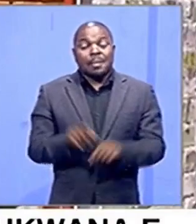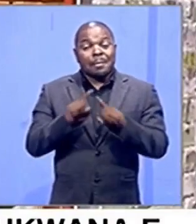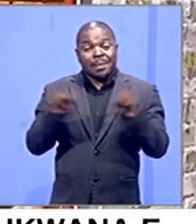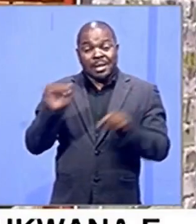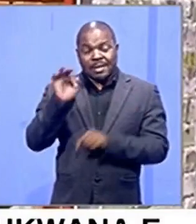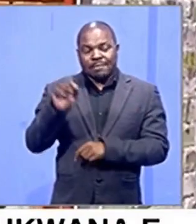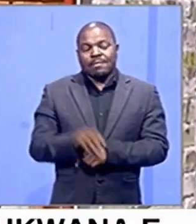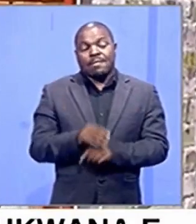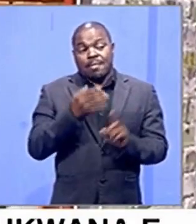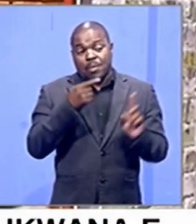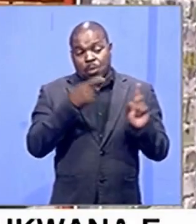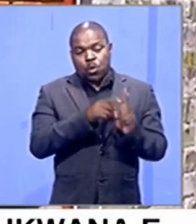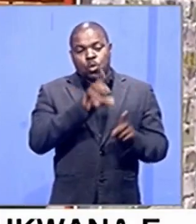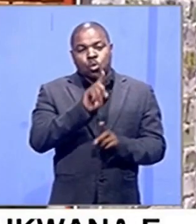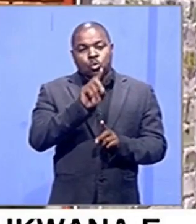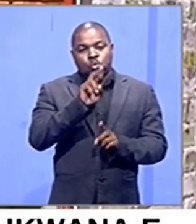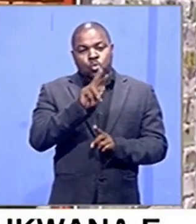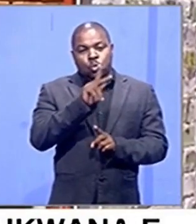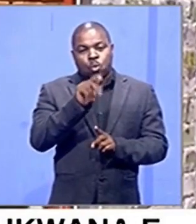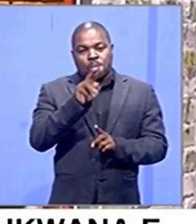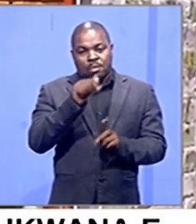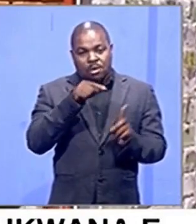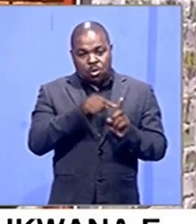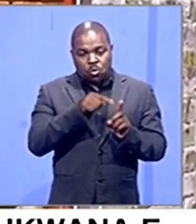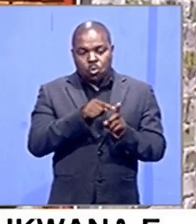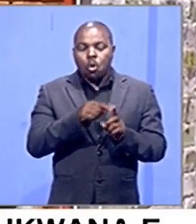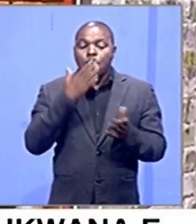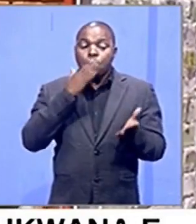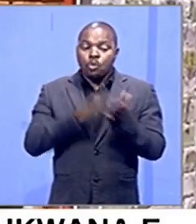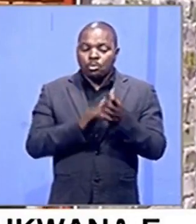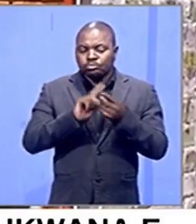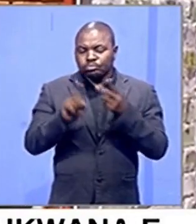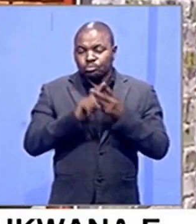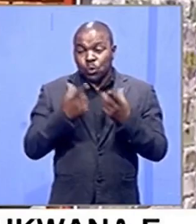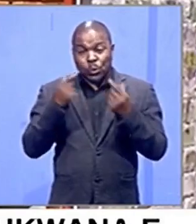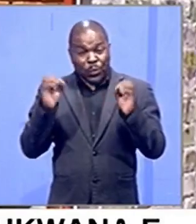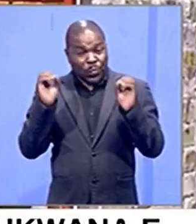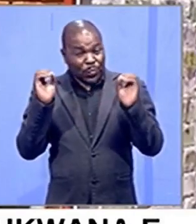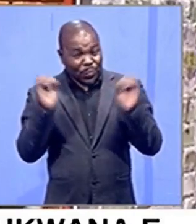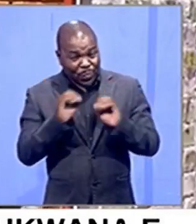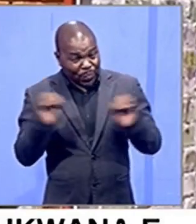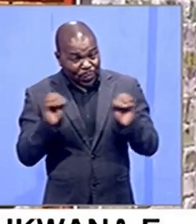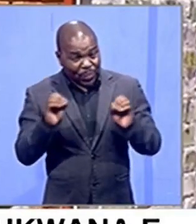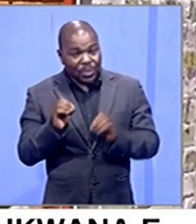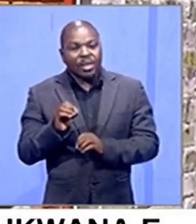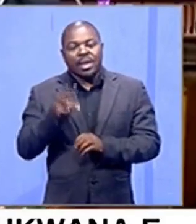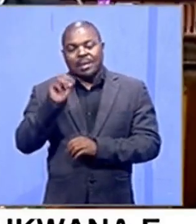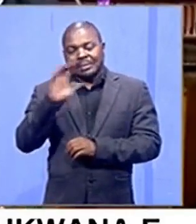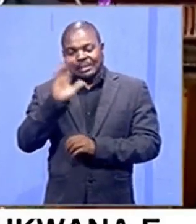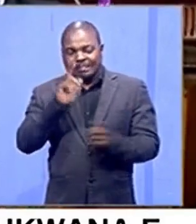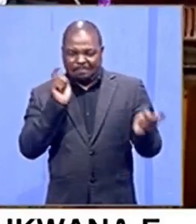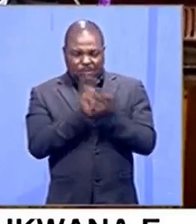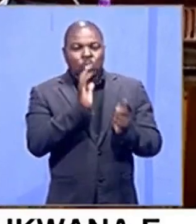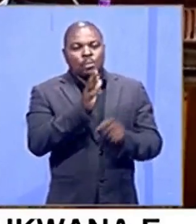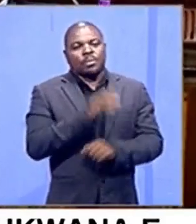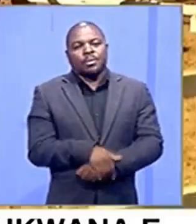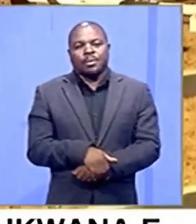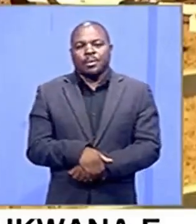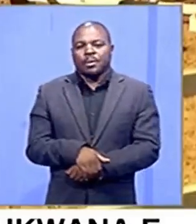Ndade Dukwana ha a tlo etsa ntho a tshepiseng mo tla etsa o tla kopana le MCC. Bokamoso jwa